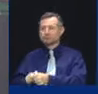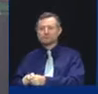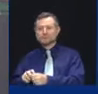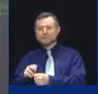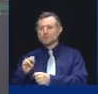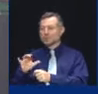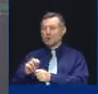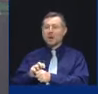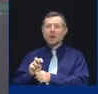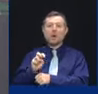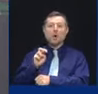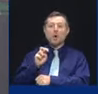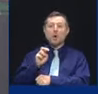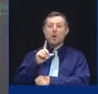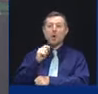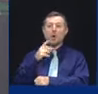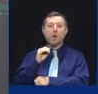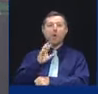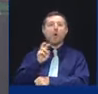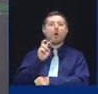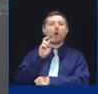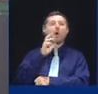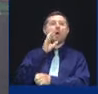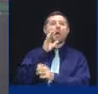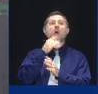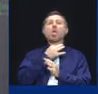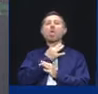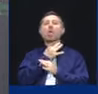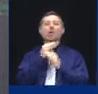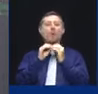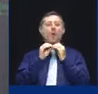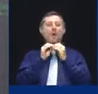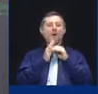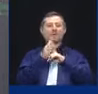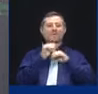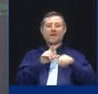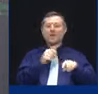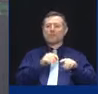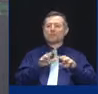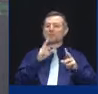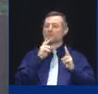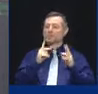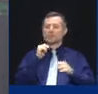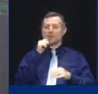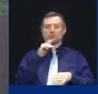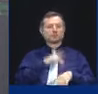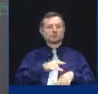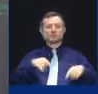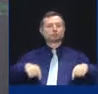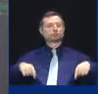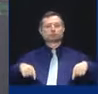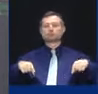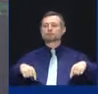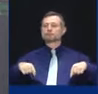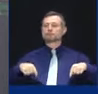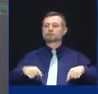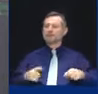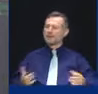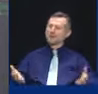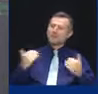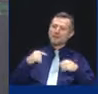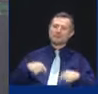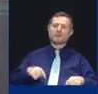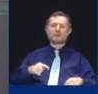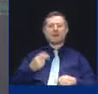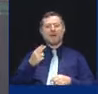part of the state that has been unrealized to date. Come to the Hudson Valley. Look how